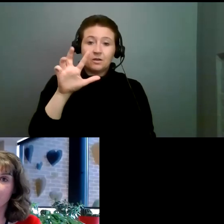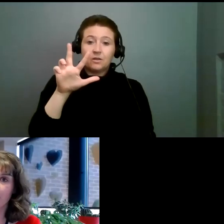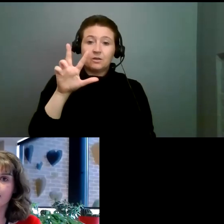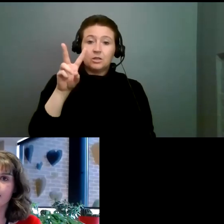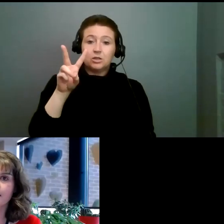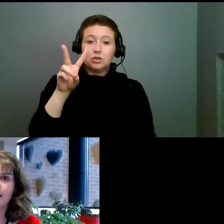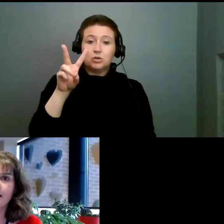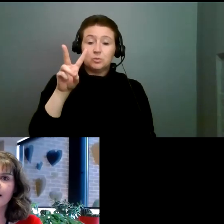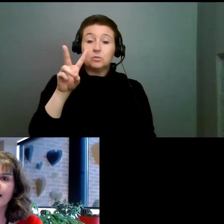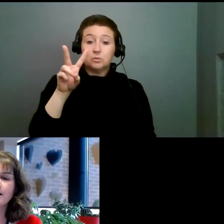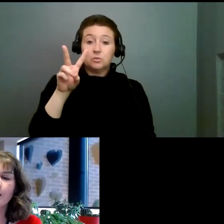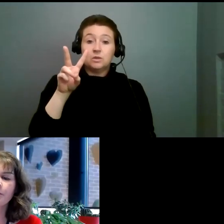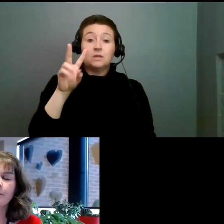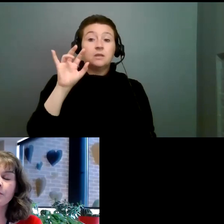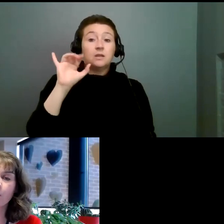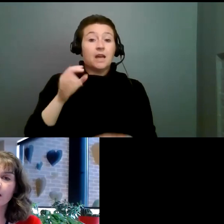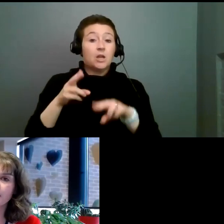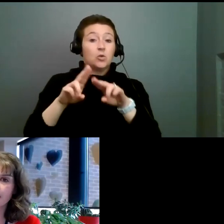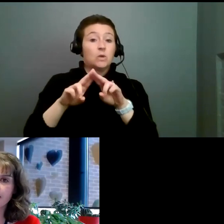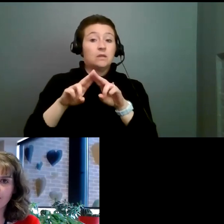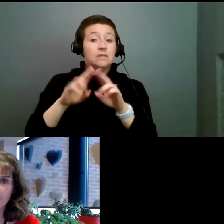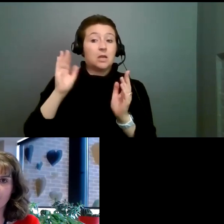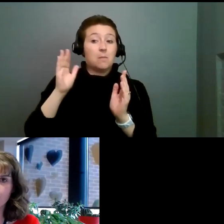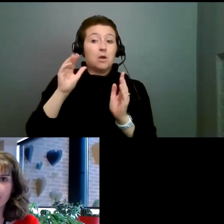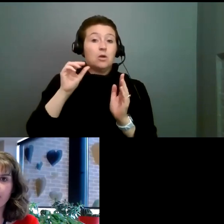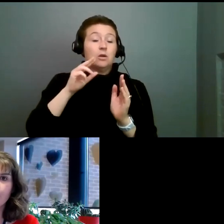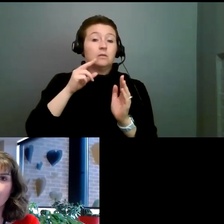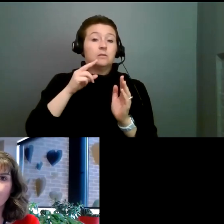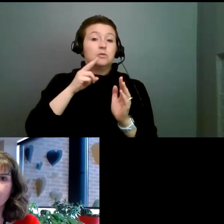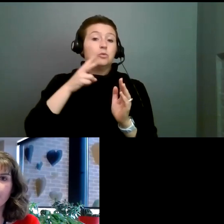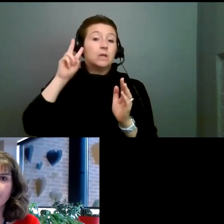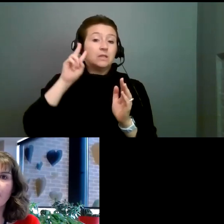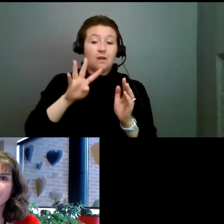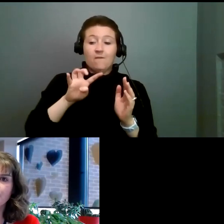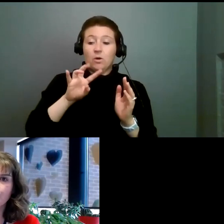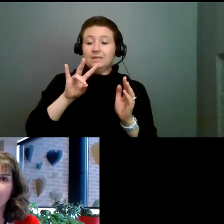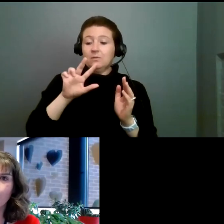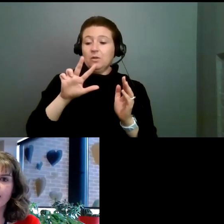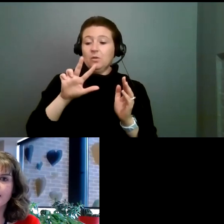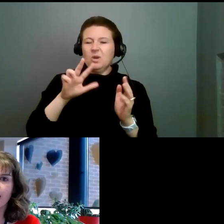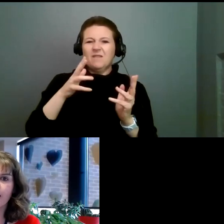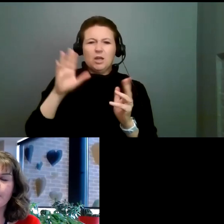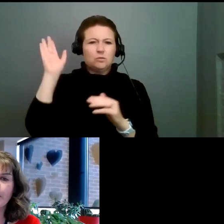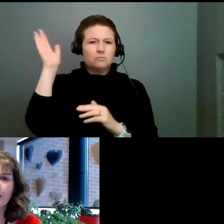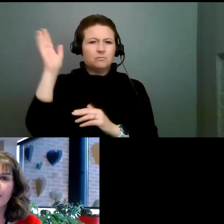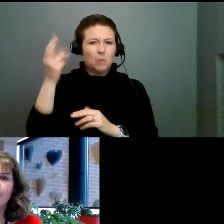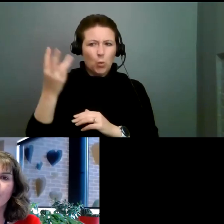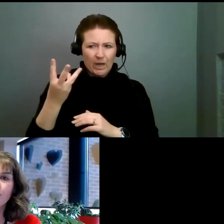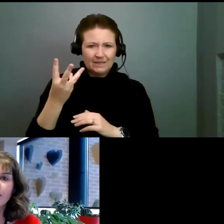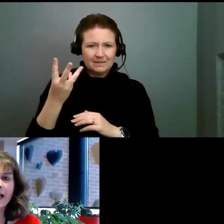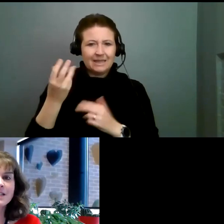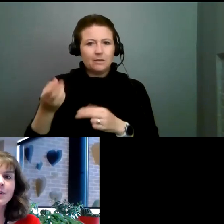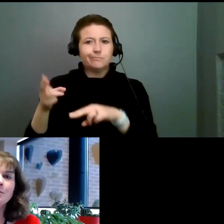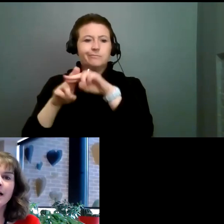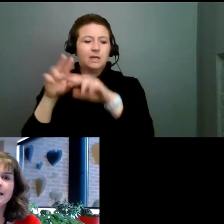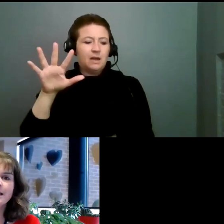532 cases. That's up from 473 when we talked to you on Wednesday. Over